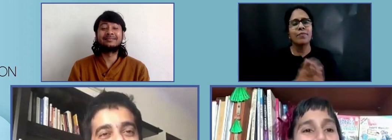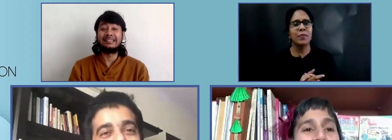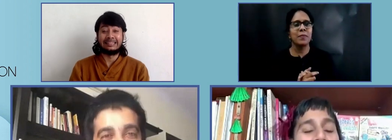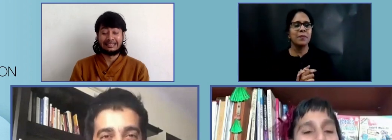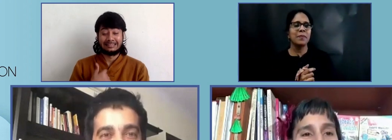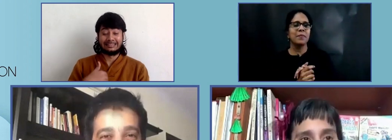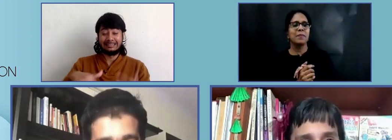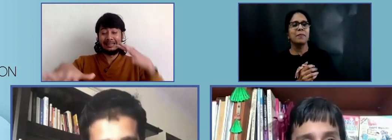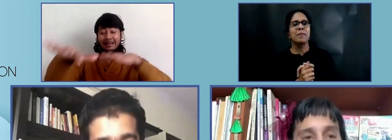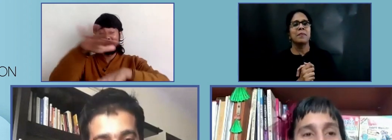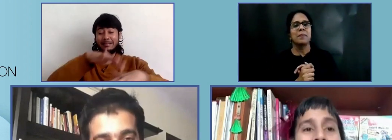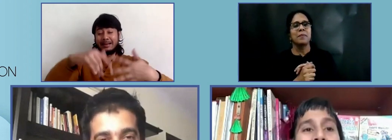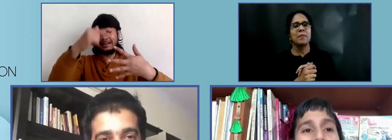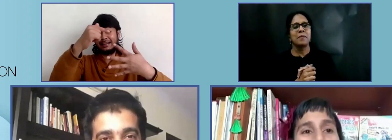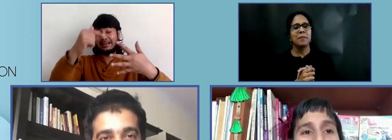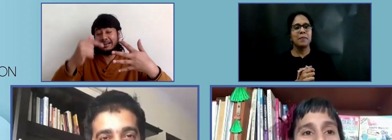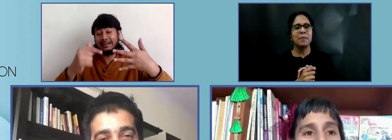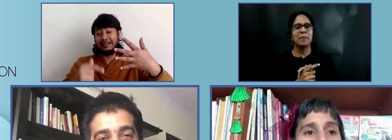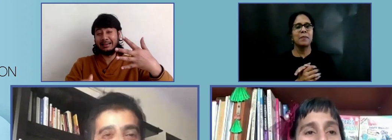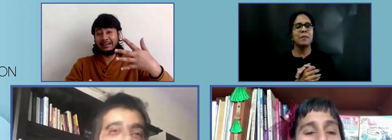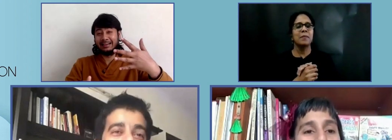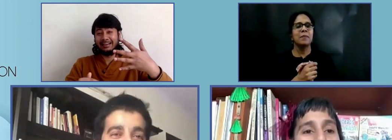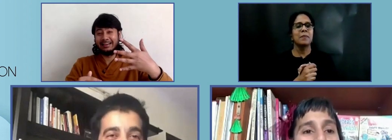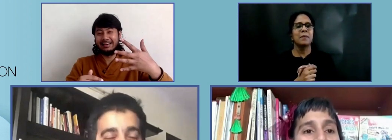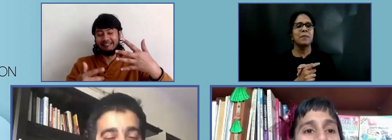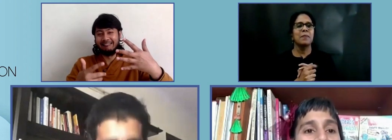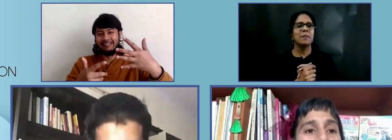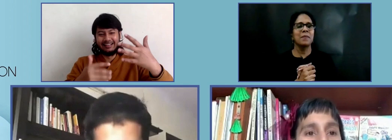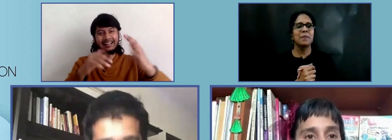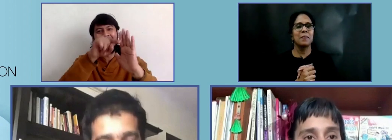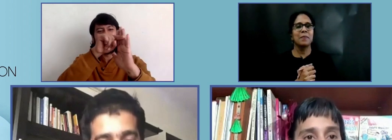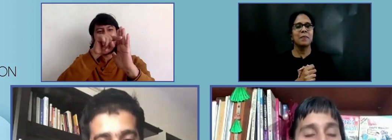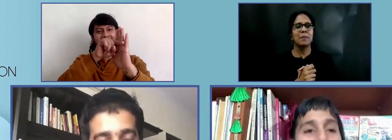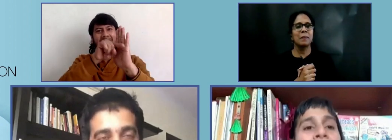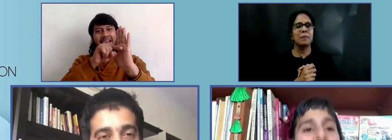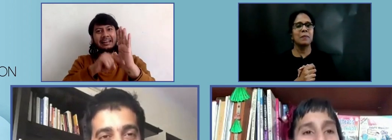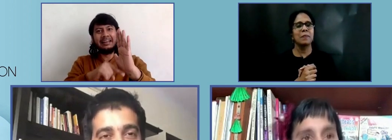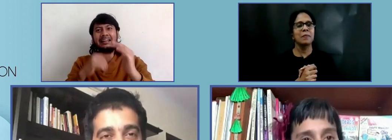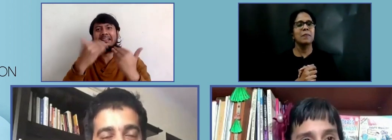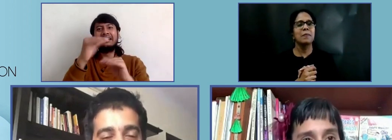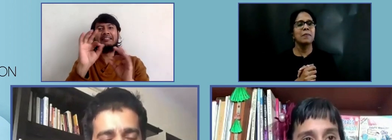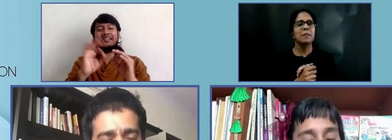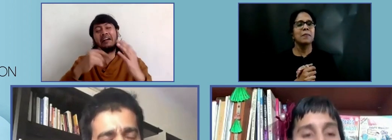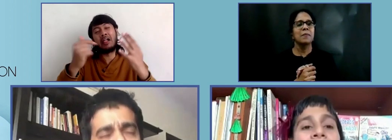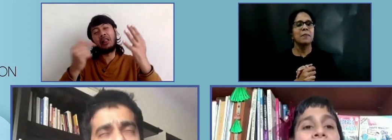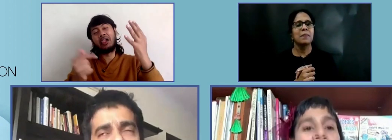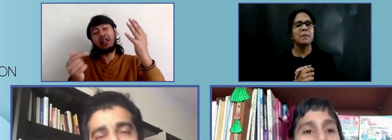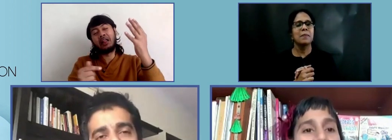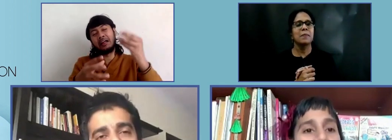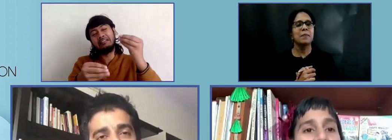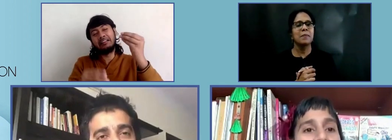an aspiration, right? We can aspire to become more and more and do a lot of creative stuff.